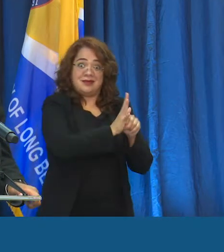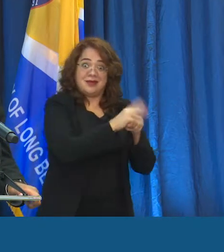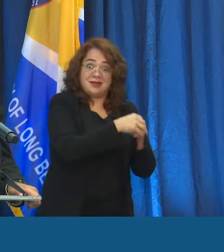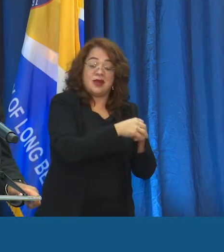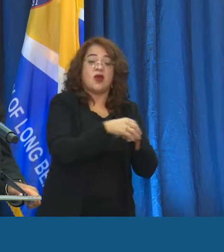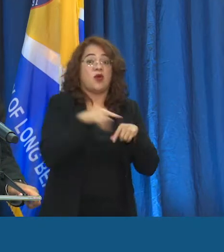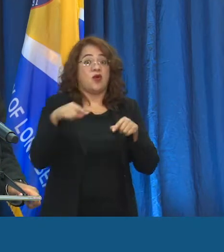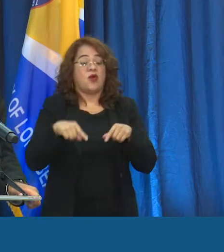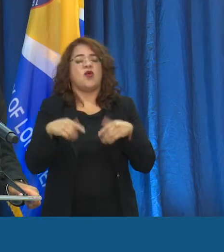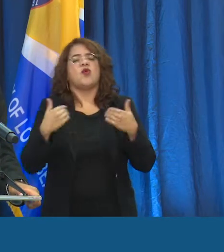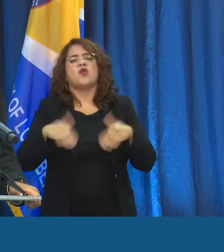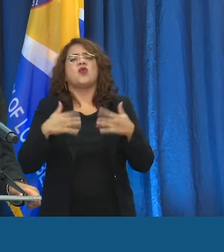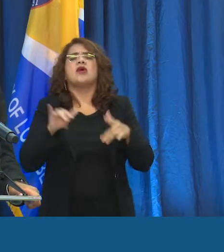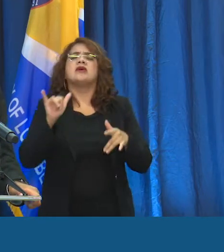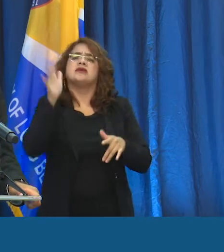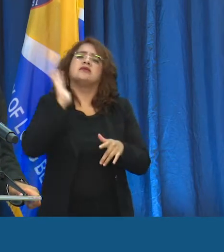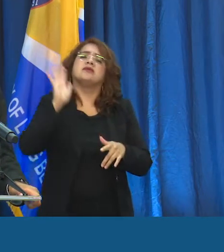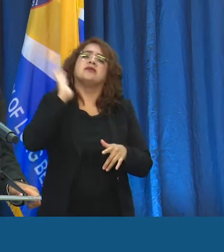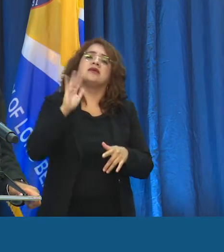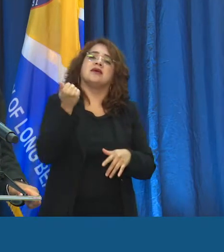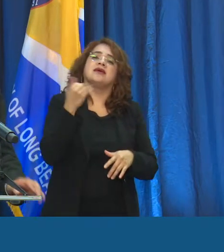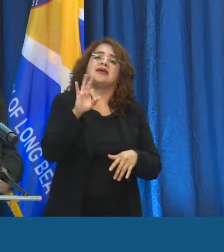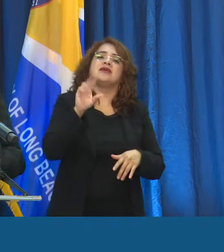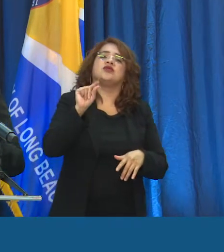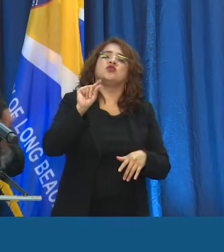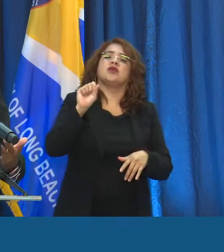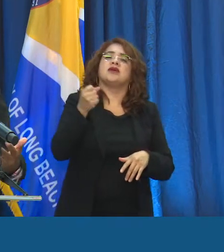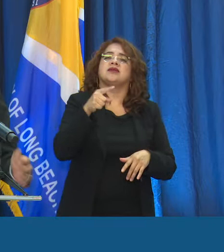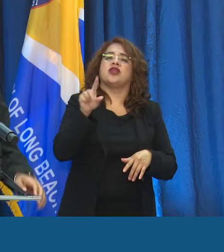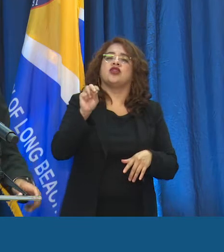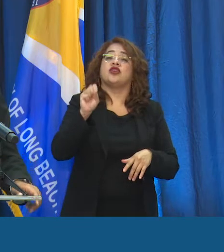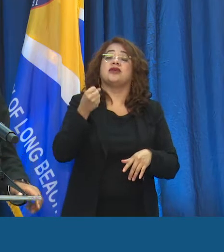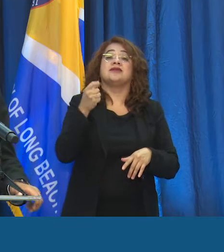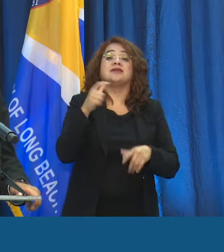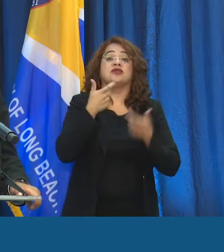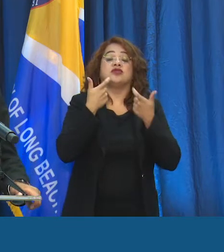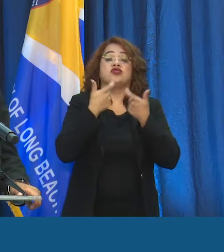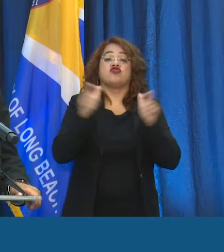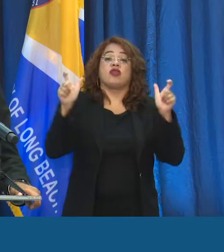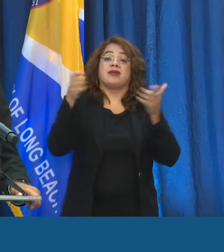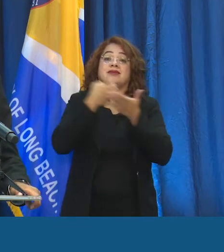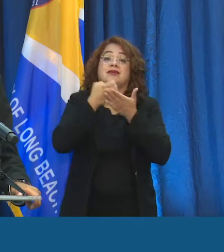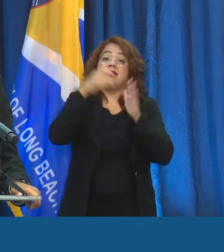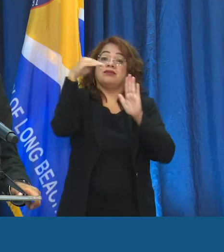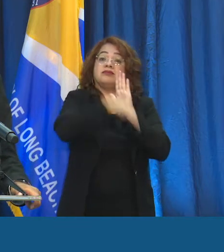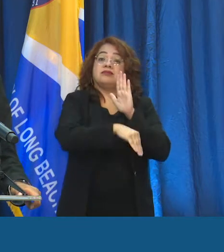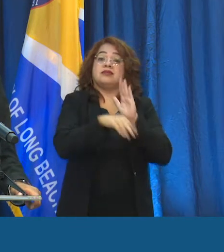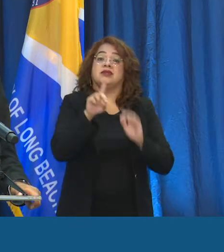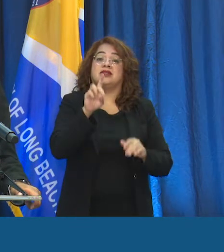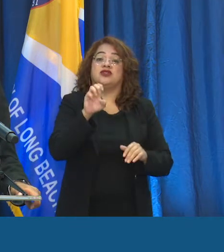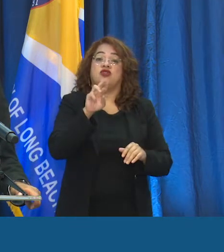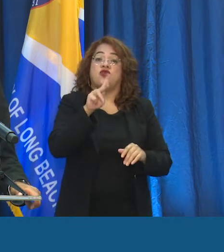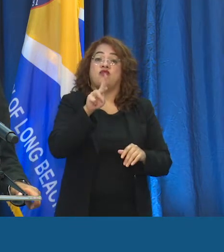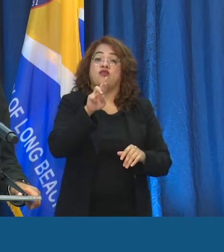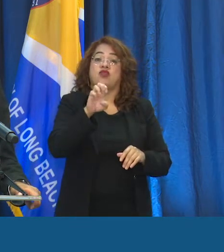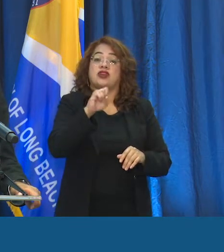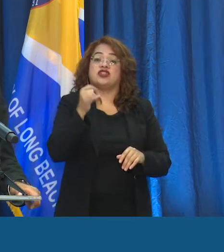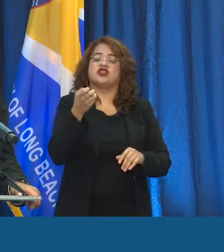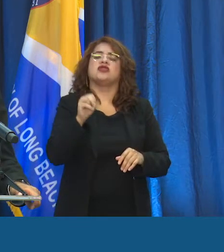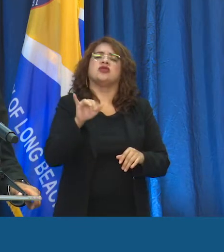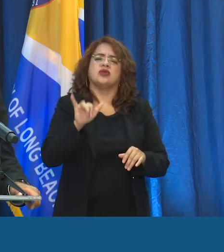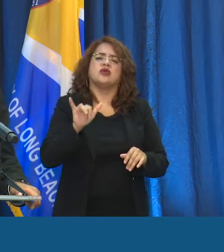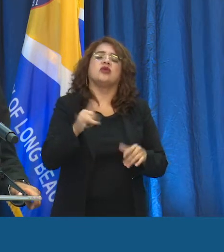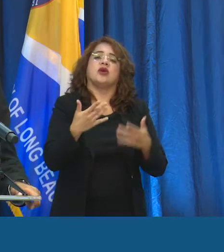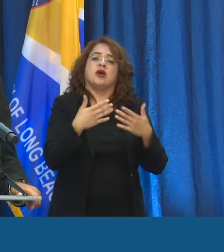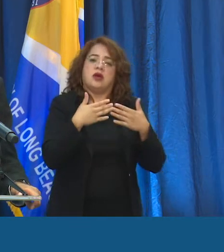Depression. And so there's a lot of work ahead of us. And in fact, one of the proposals we have in this budget is to create community public health councils